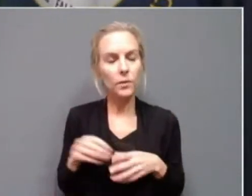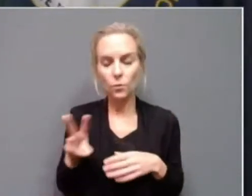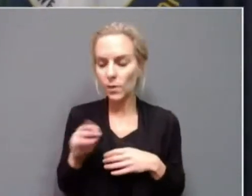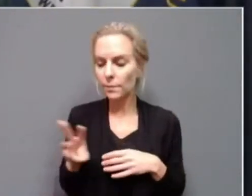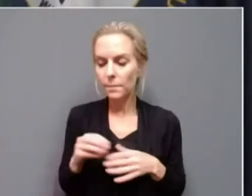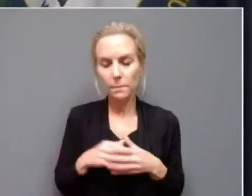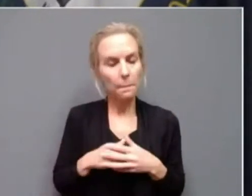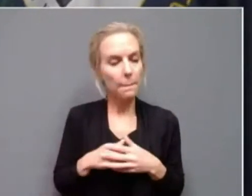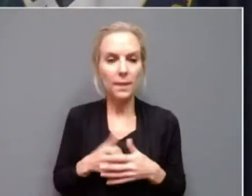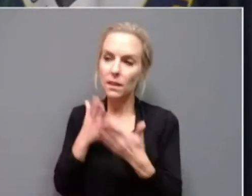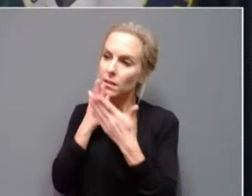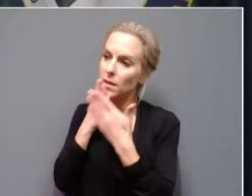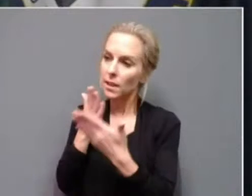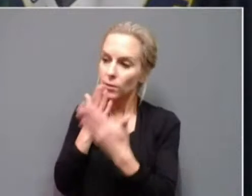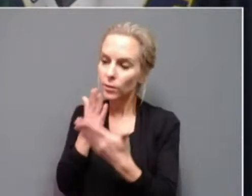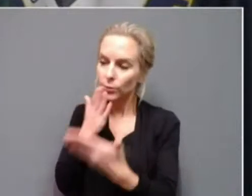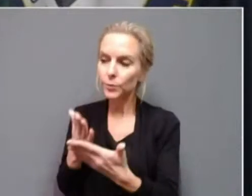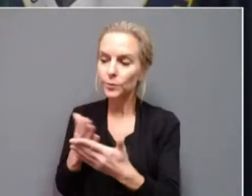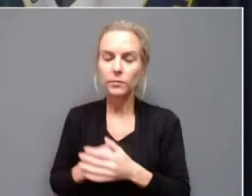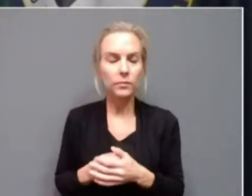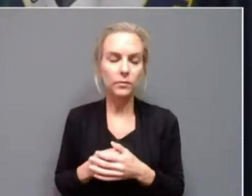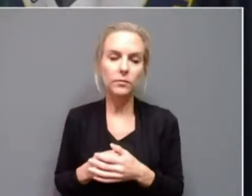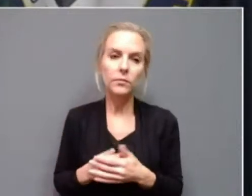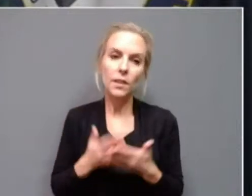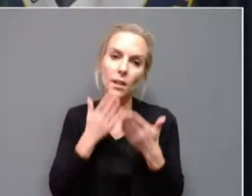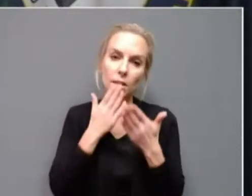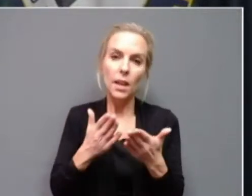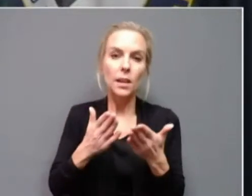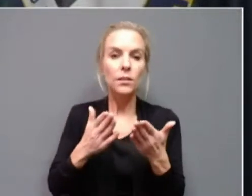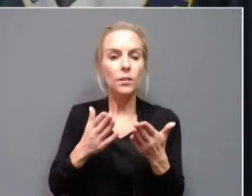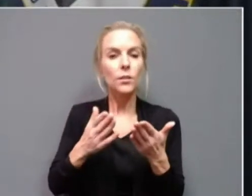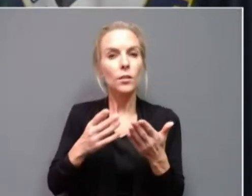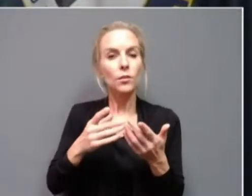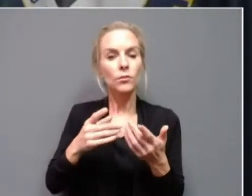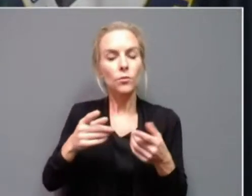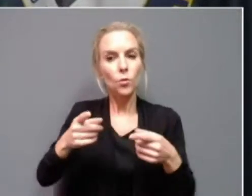Thank you. And thank you to everybody you work with.